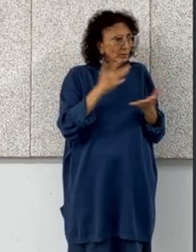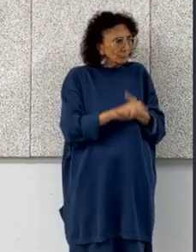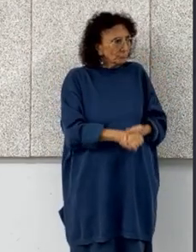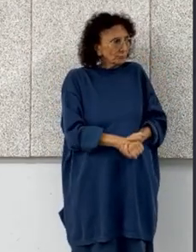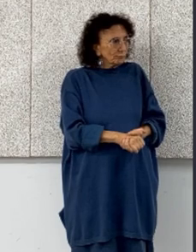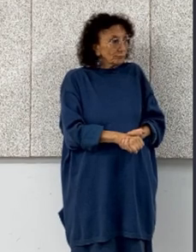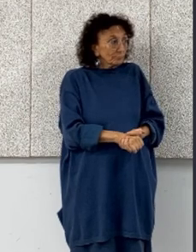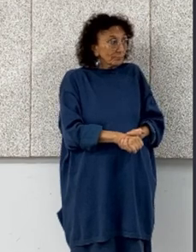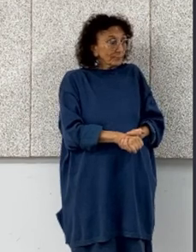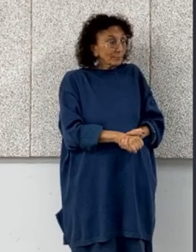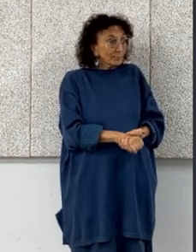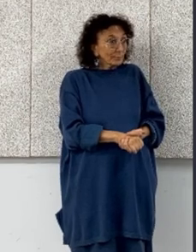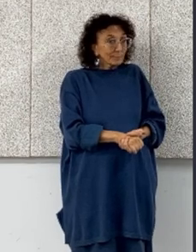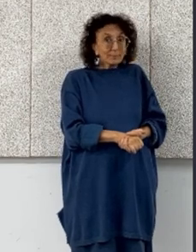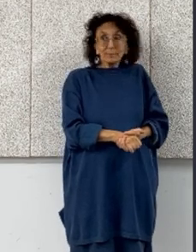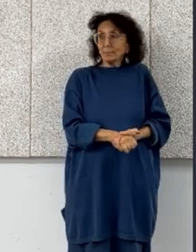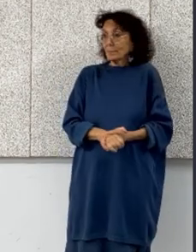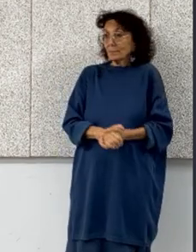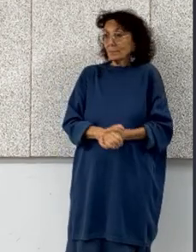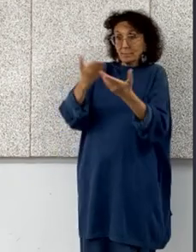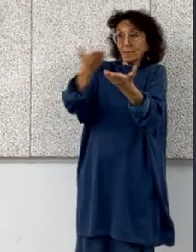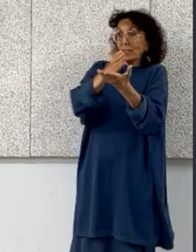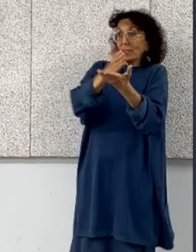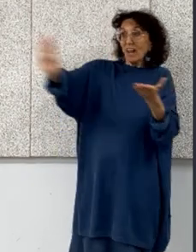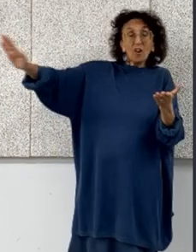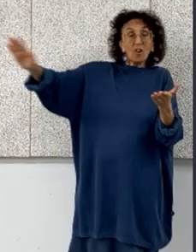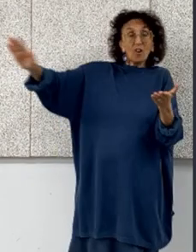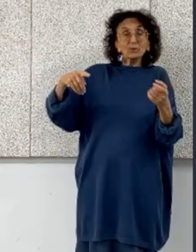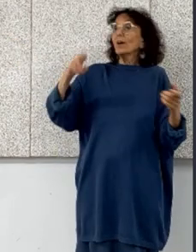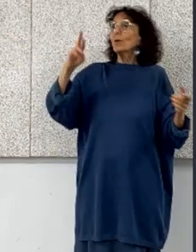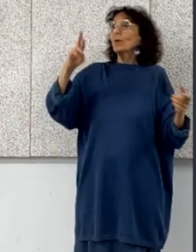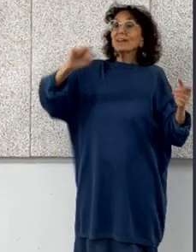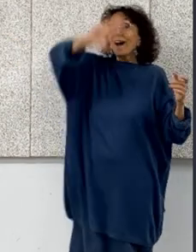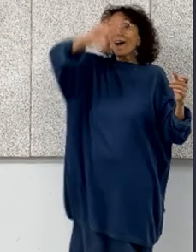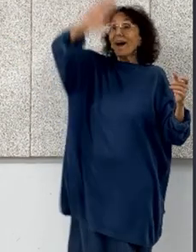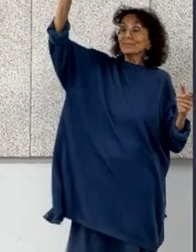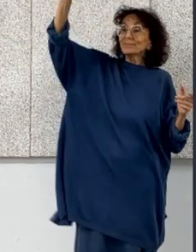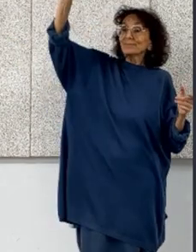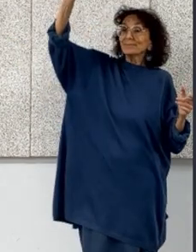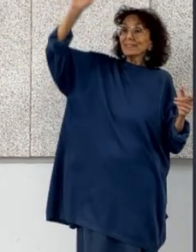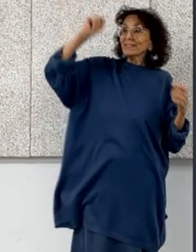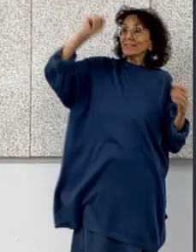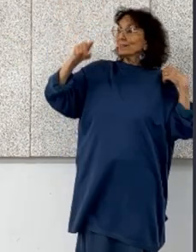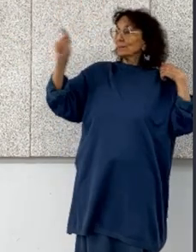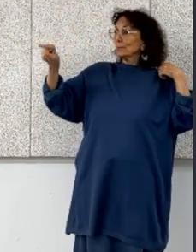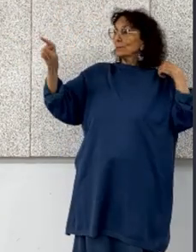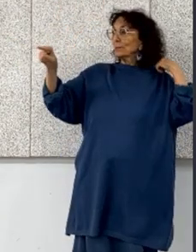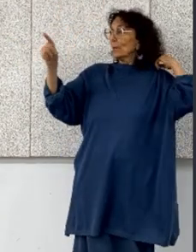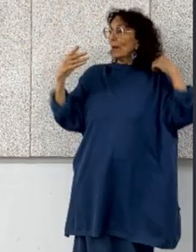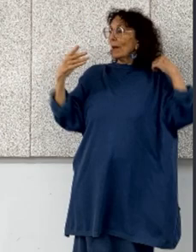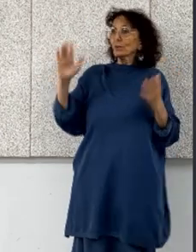better? Take some questions. Take some questions. All right. Audience. Hi, folks. We've got, yes, I see you. Okay, very good. We've got our first one over there.